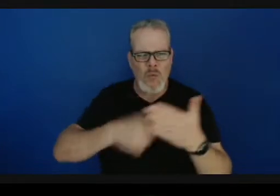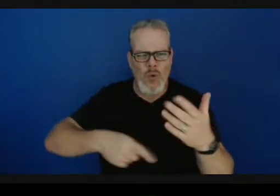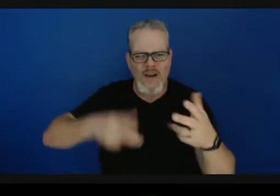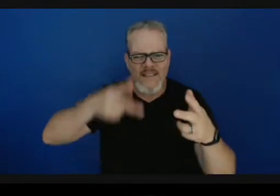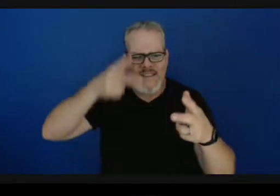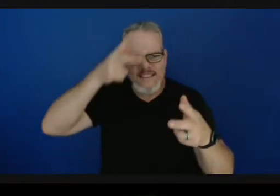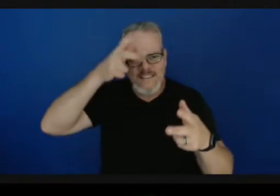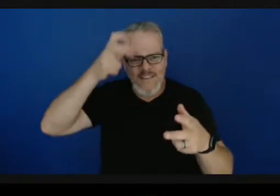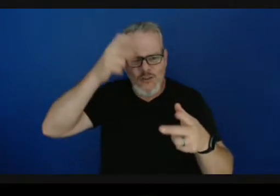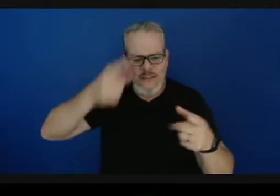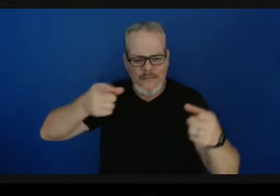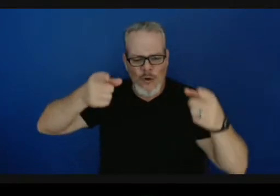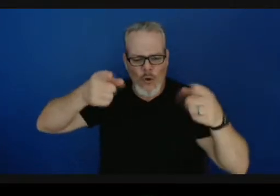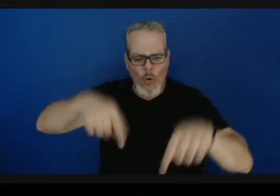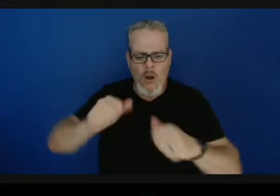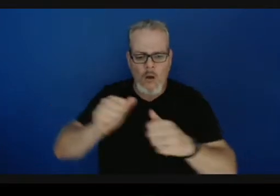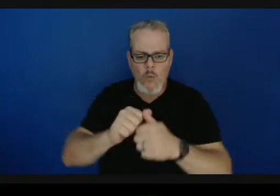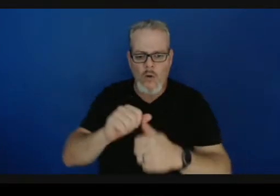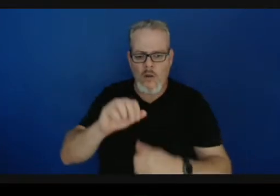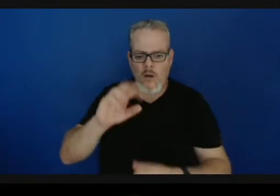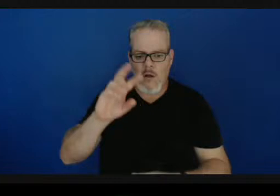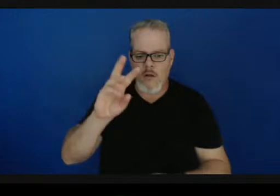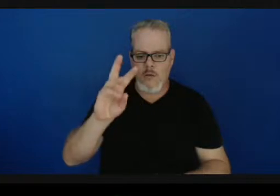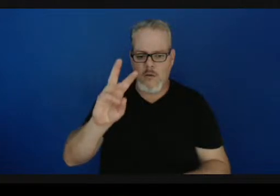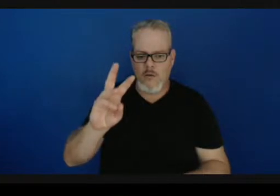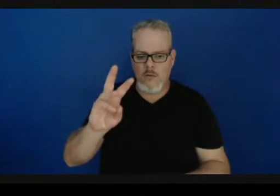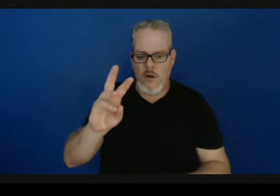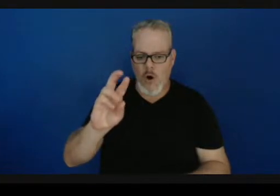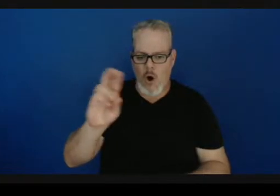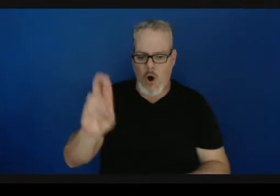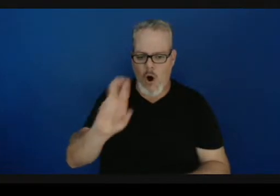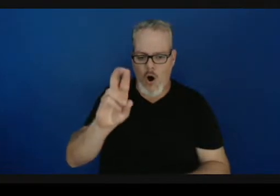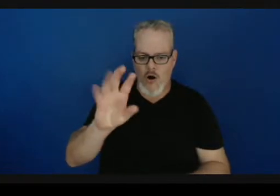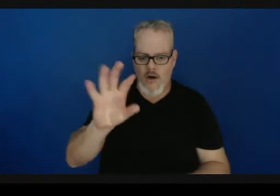the R931 seismometer?